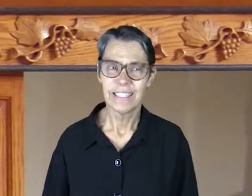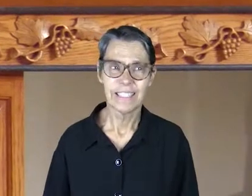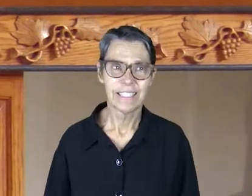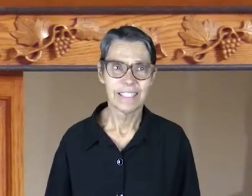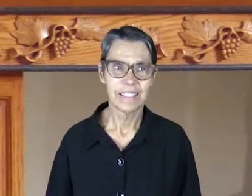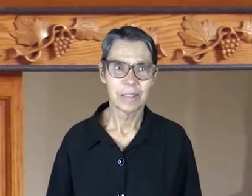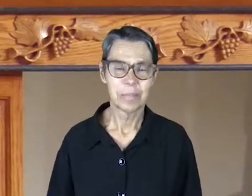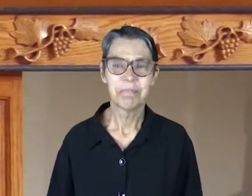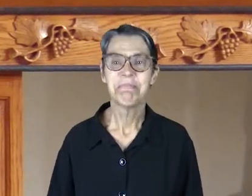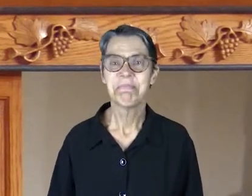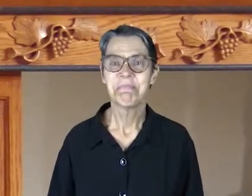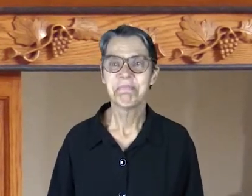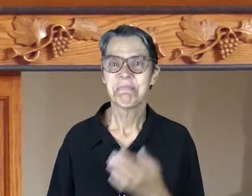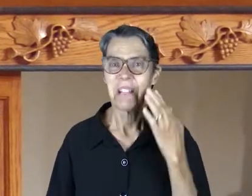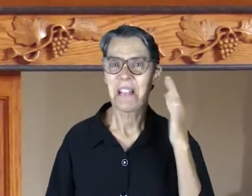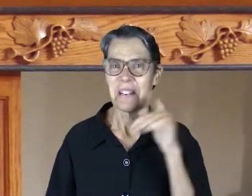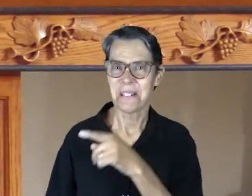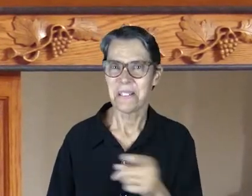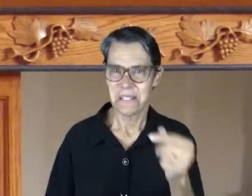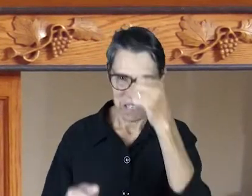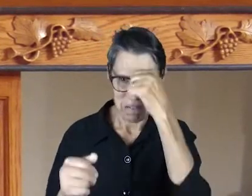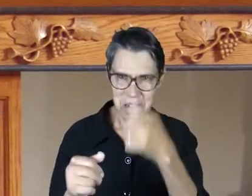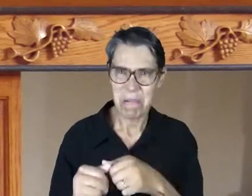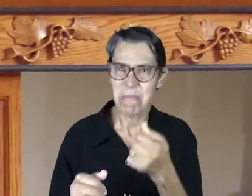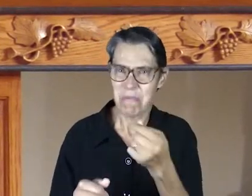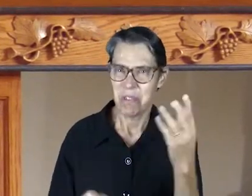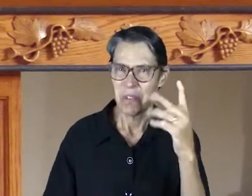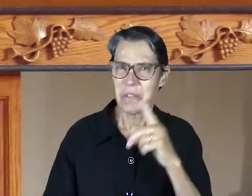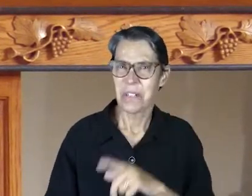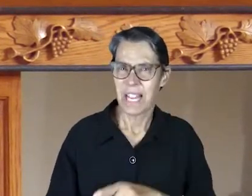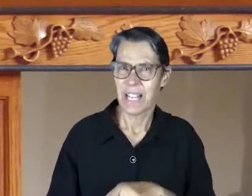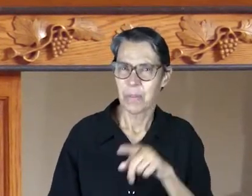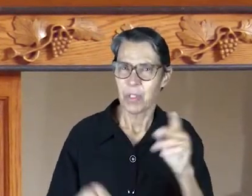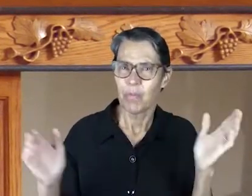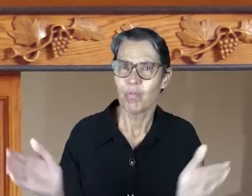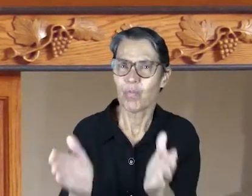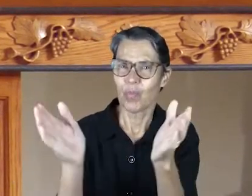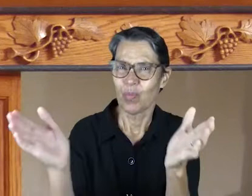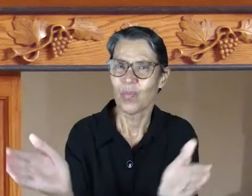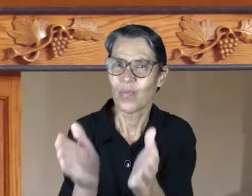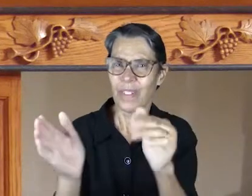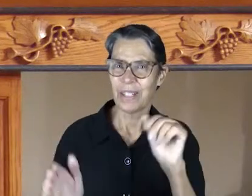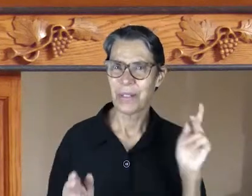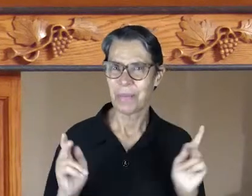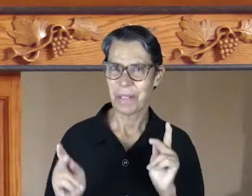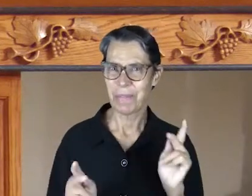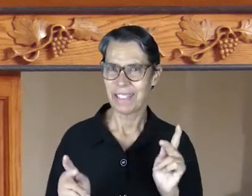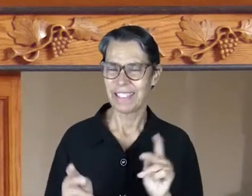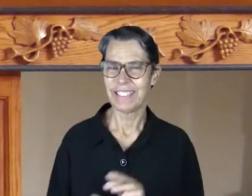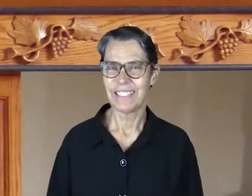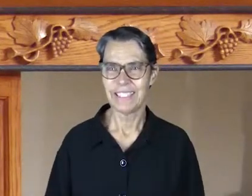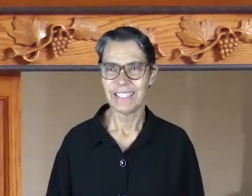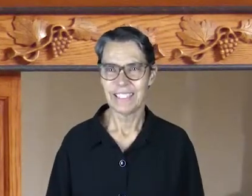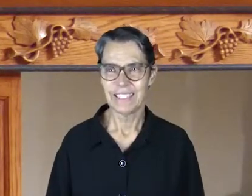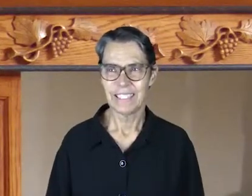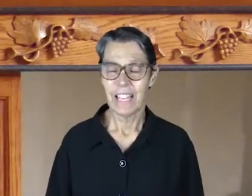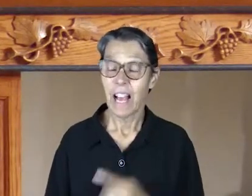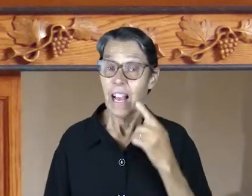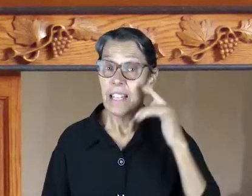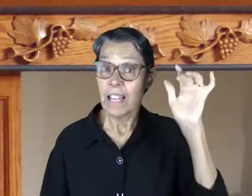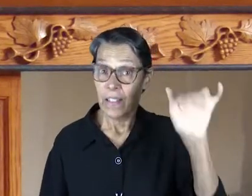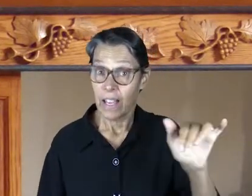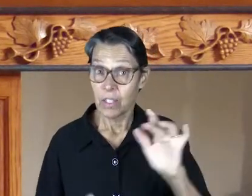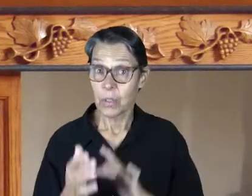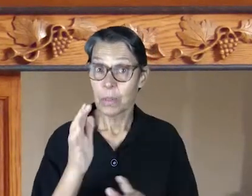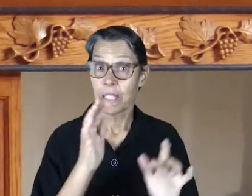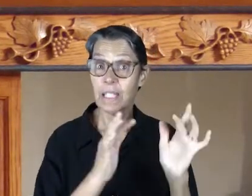I'll bet you can think of a time or two when you've been that voice that became someone else's courage. That's, I think, what